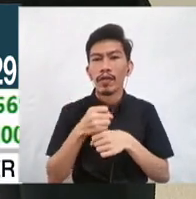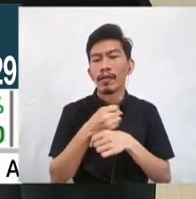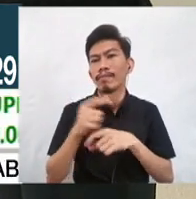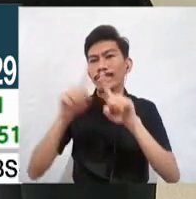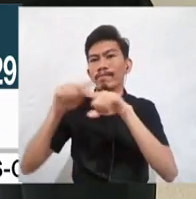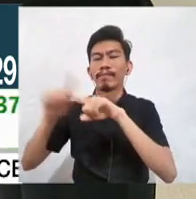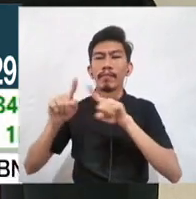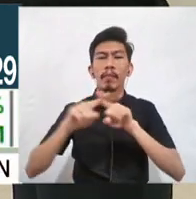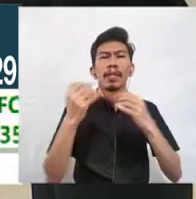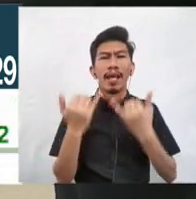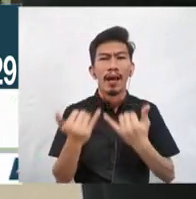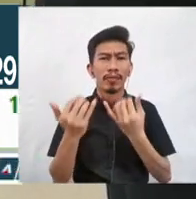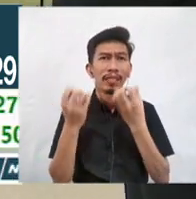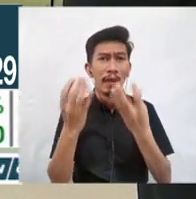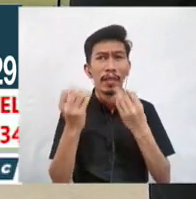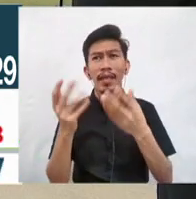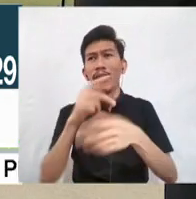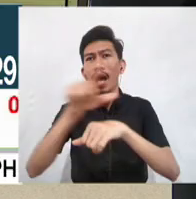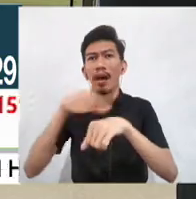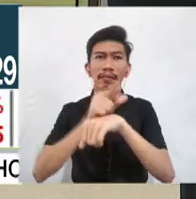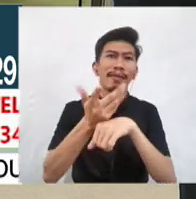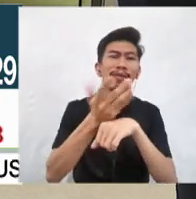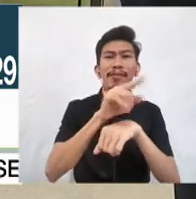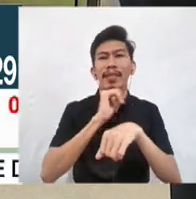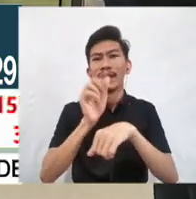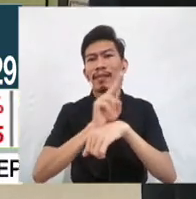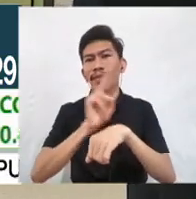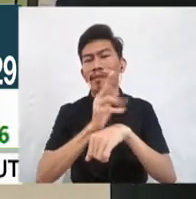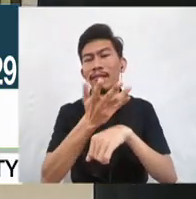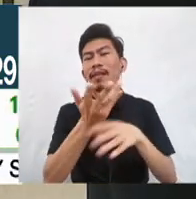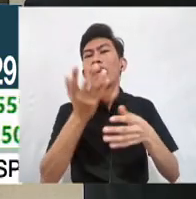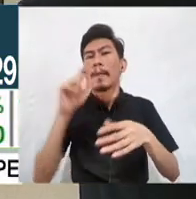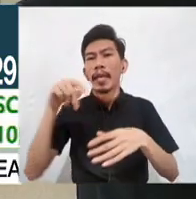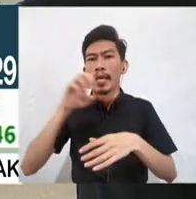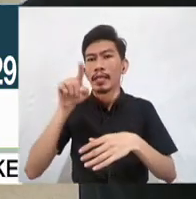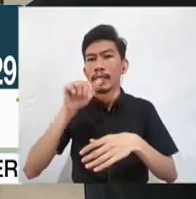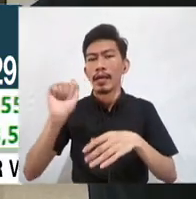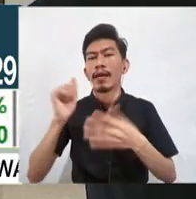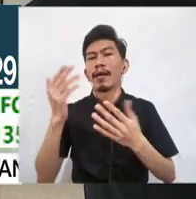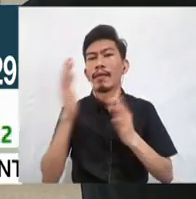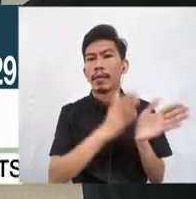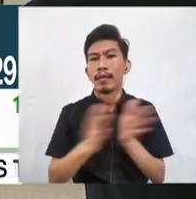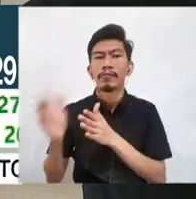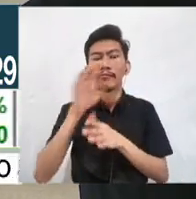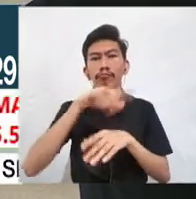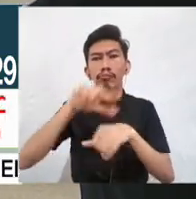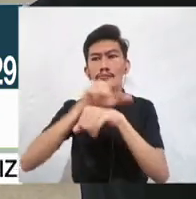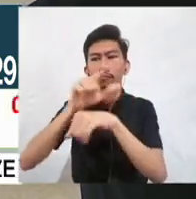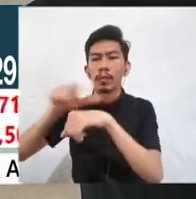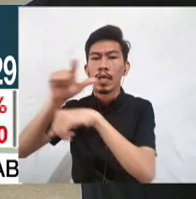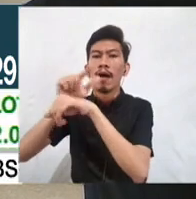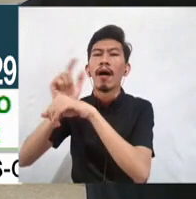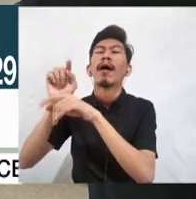of hectares of idle lands. No? Mm-hmm. So PEZA's plan is to convert this into different types of economic